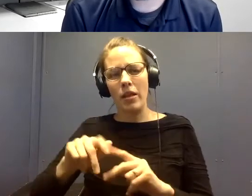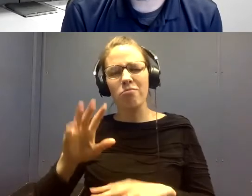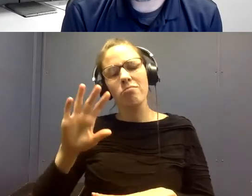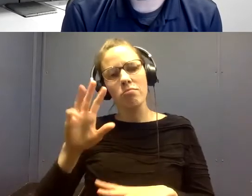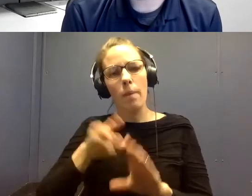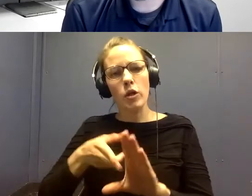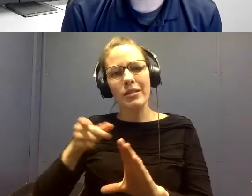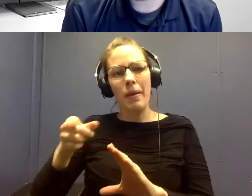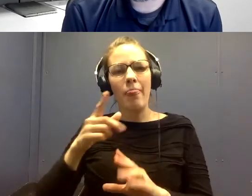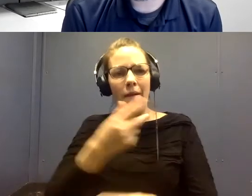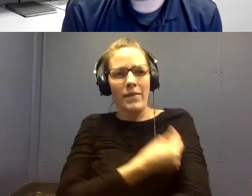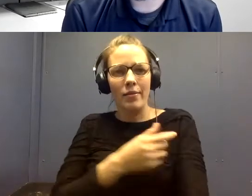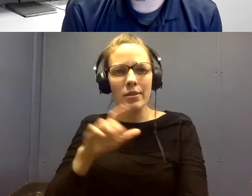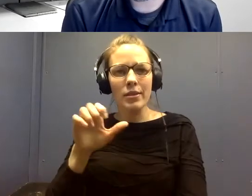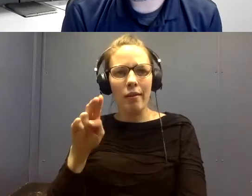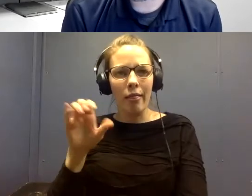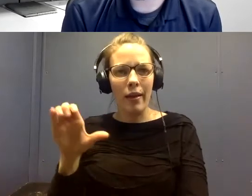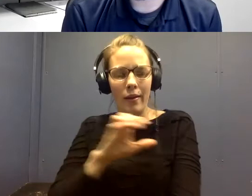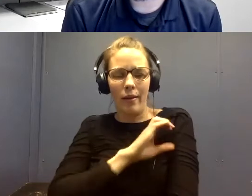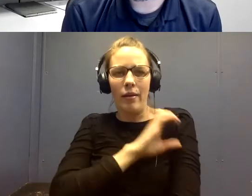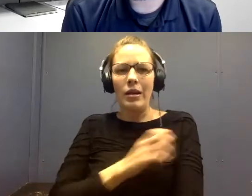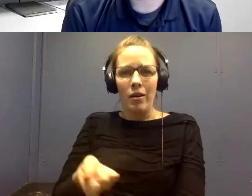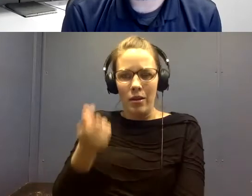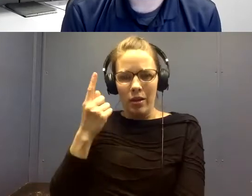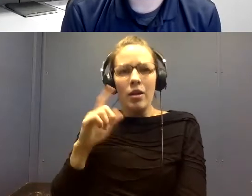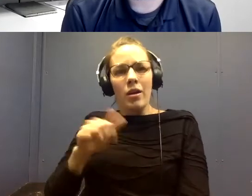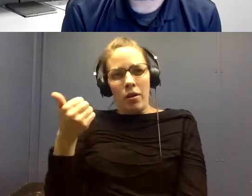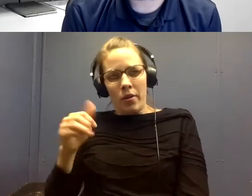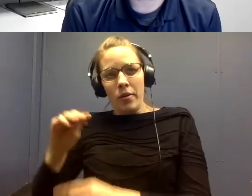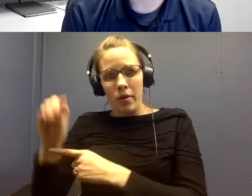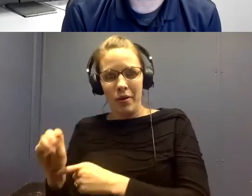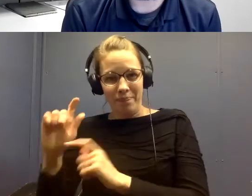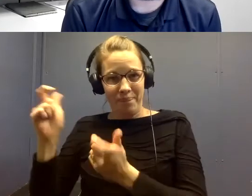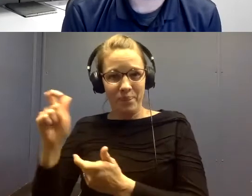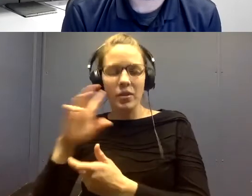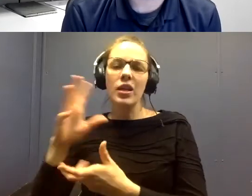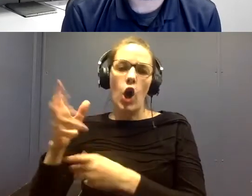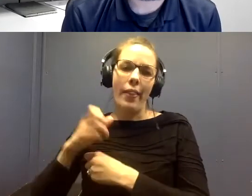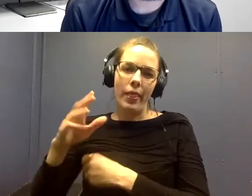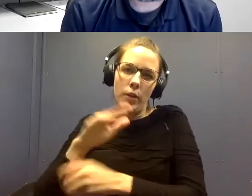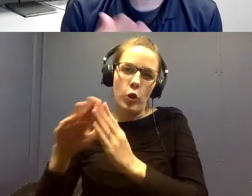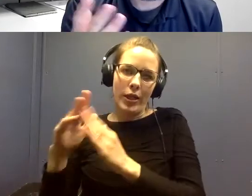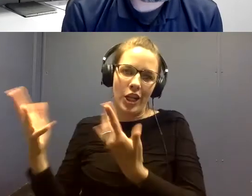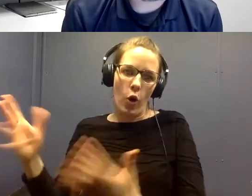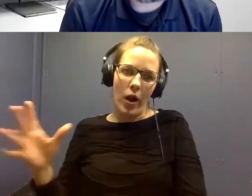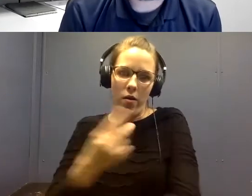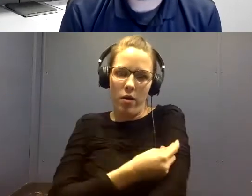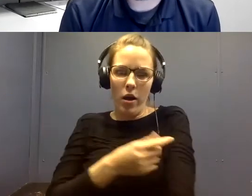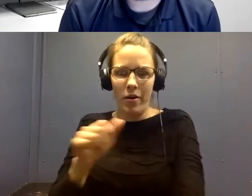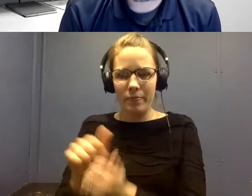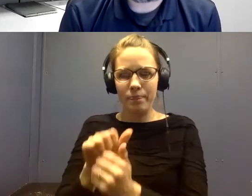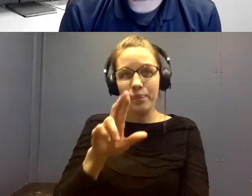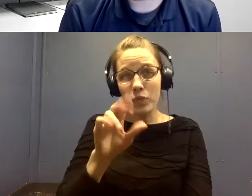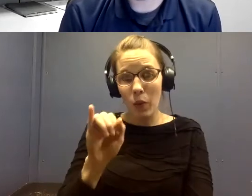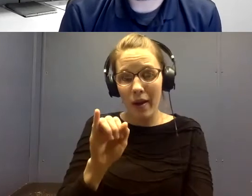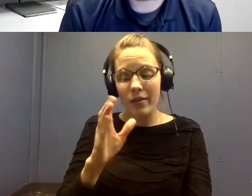participated in the vaccine clinic, and we have an understanding that another large percentage received it in the community. So with Rock Island, some